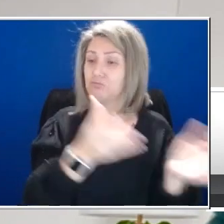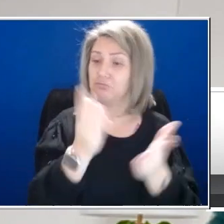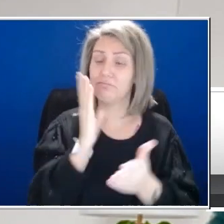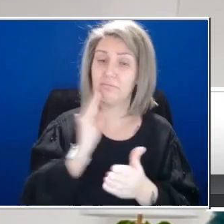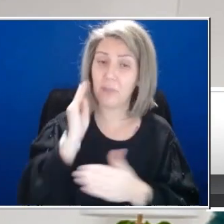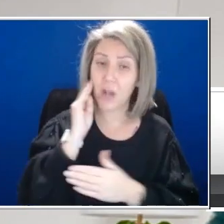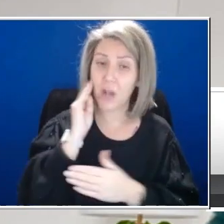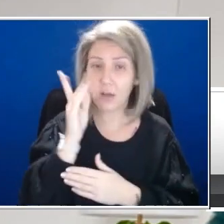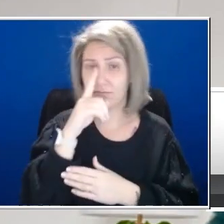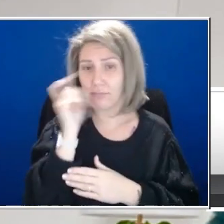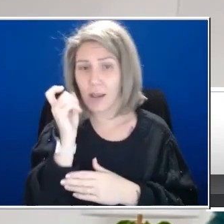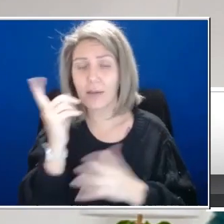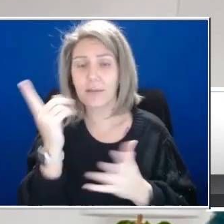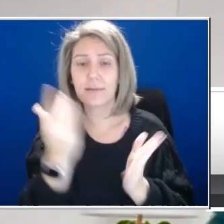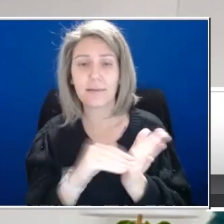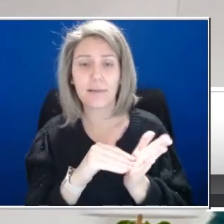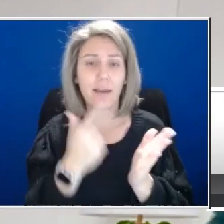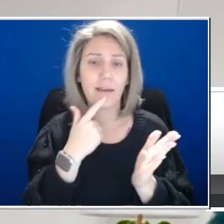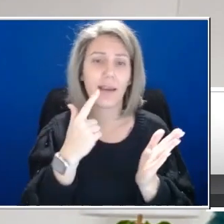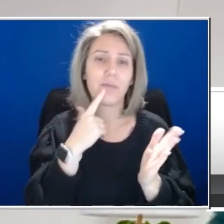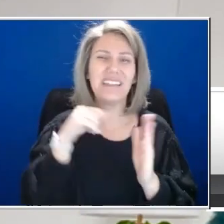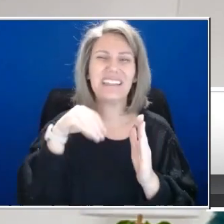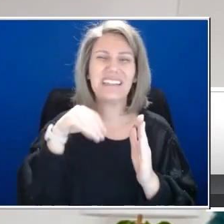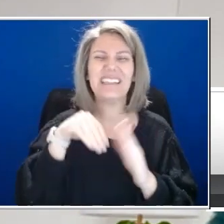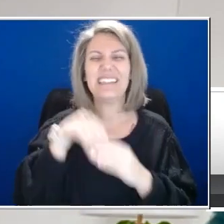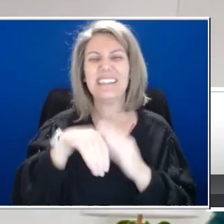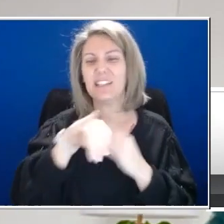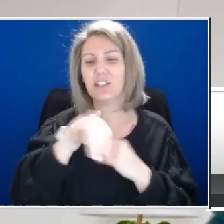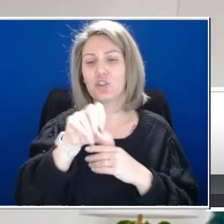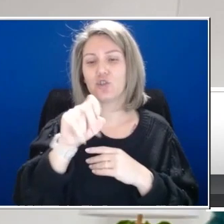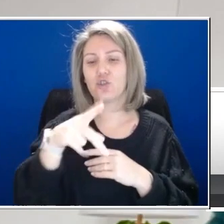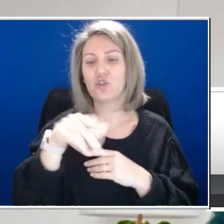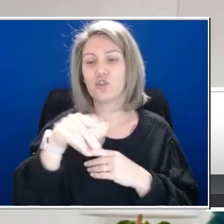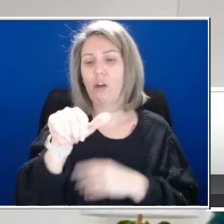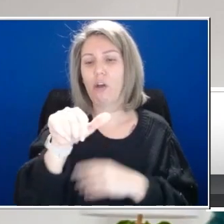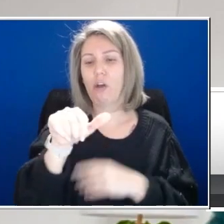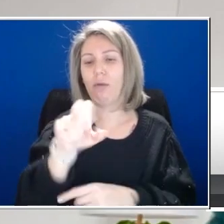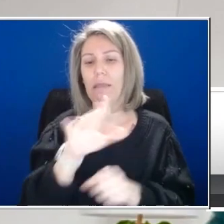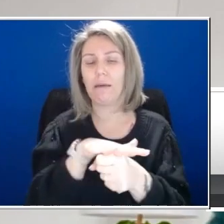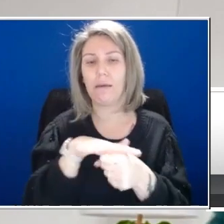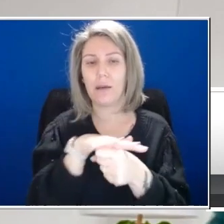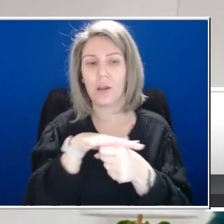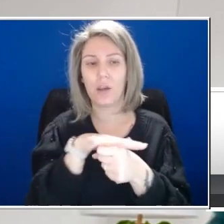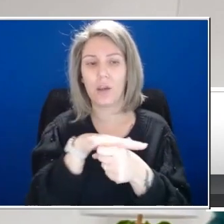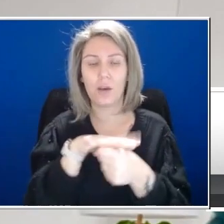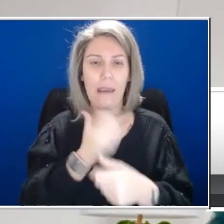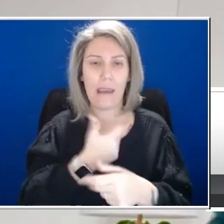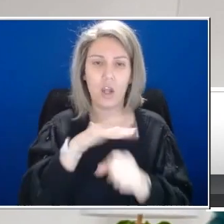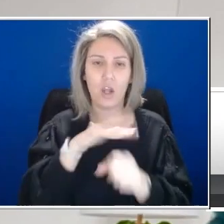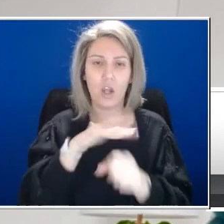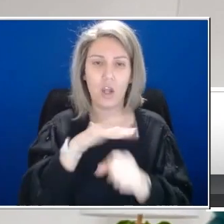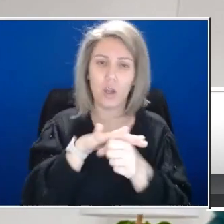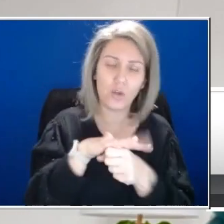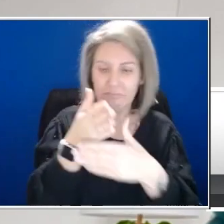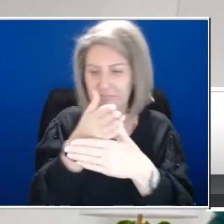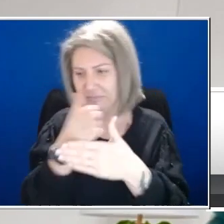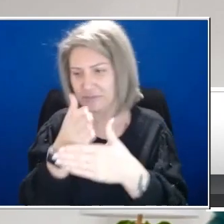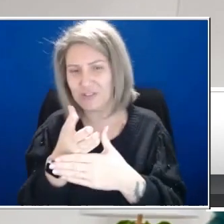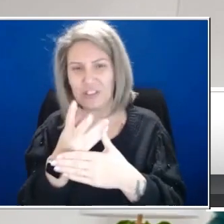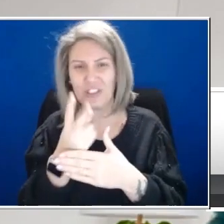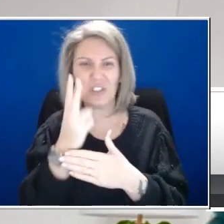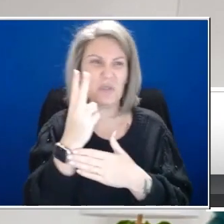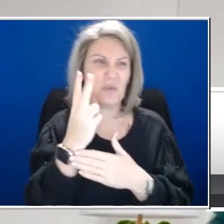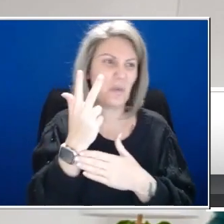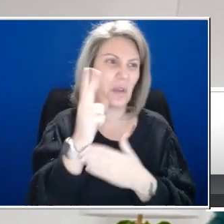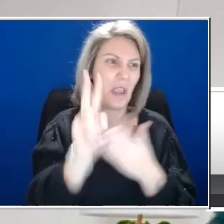So because, again, I'm down in the Joplin area, so because of the our location being within, you know, 2 to 3 hours, I